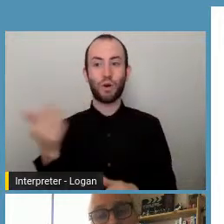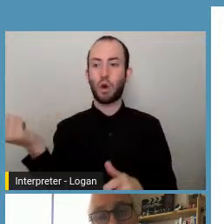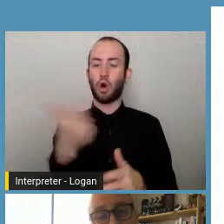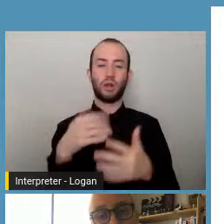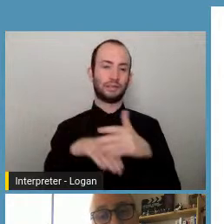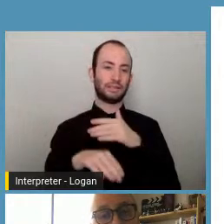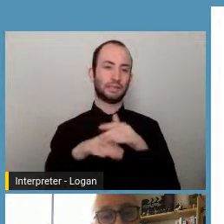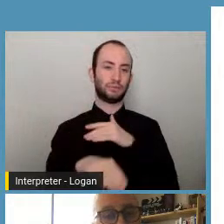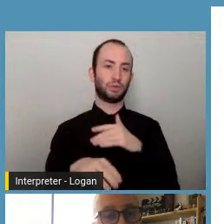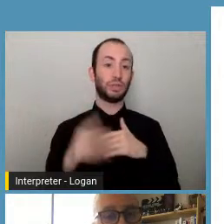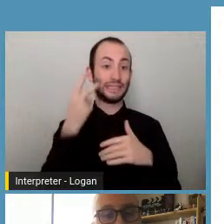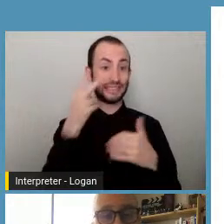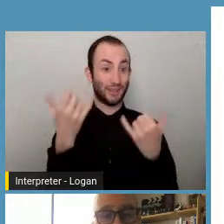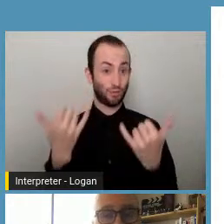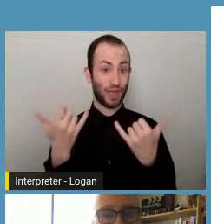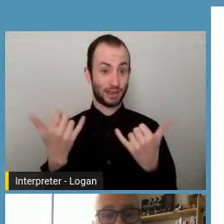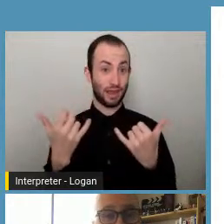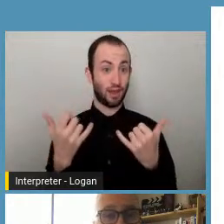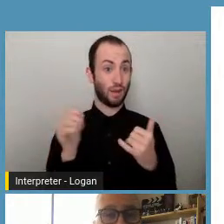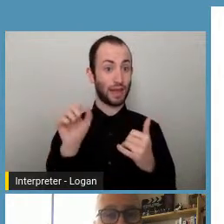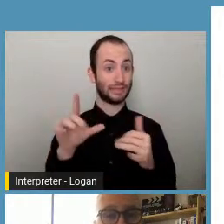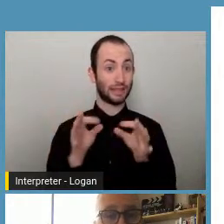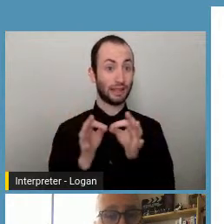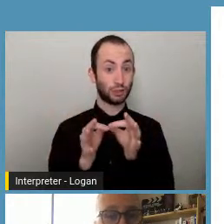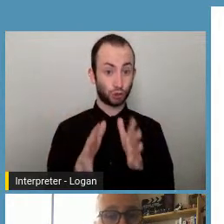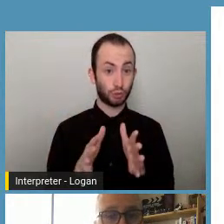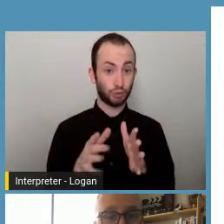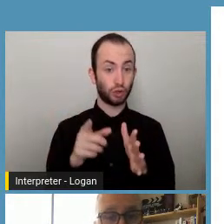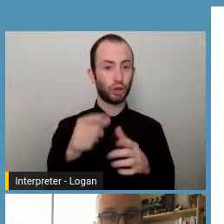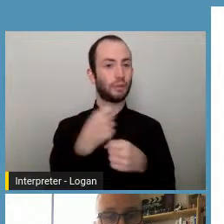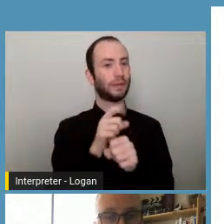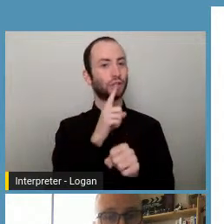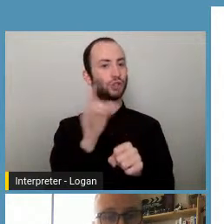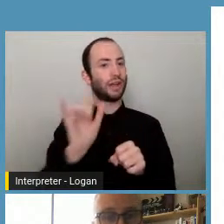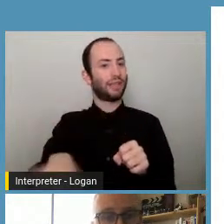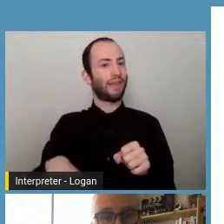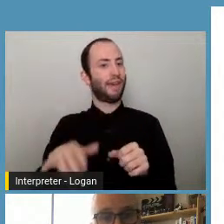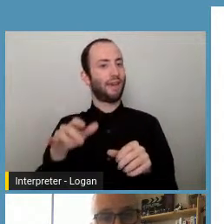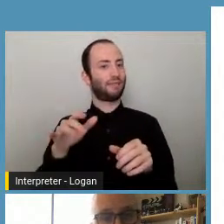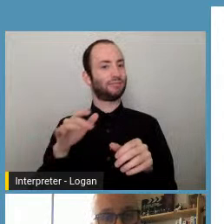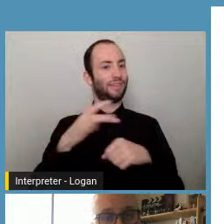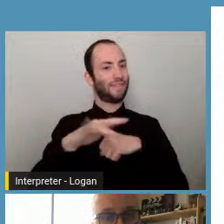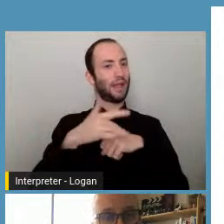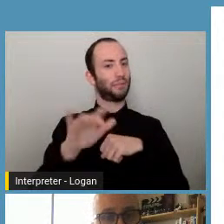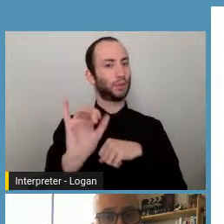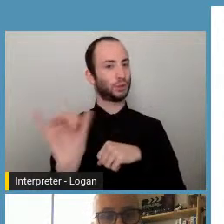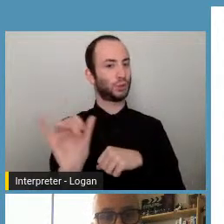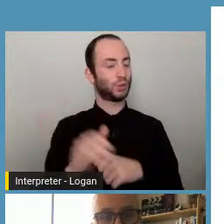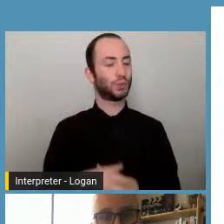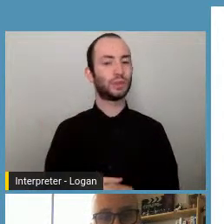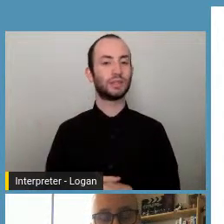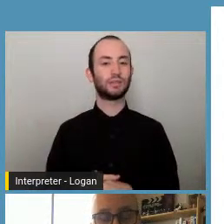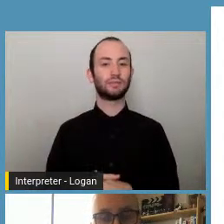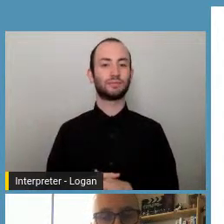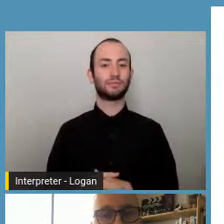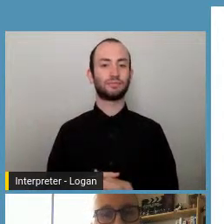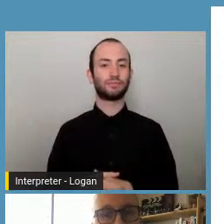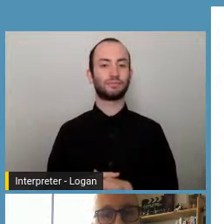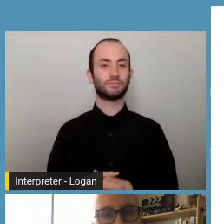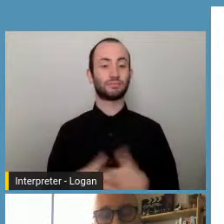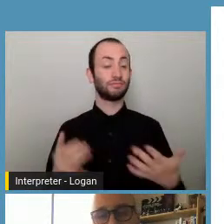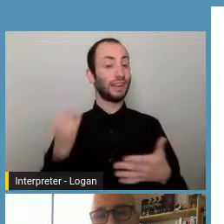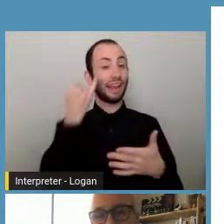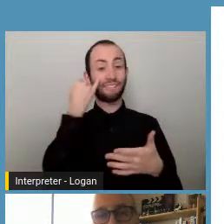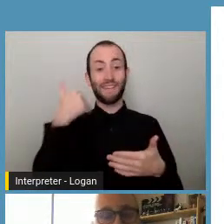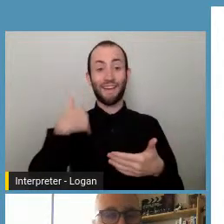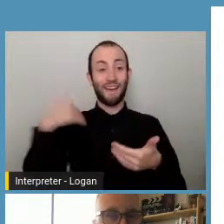now for this video feed, and let's ensure that that's available as well. You know, if we have